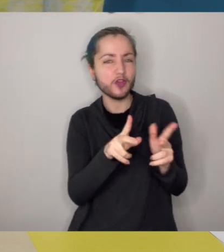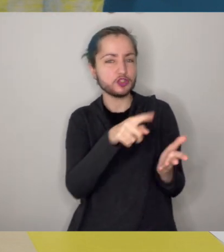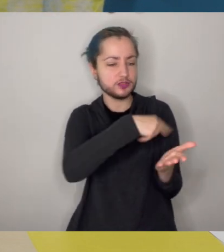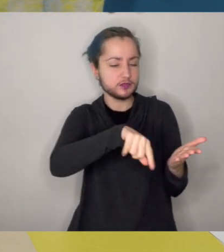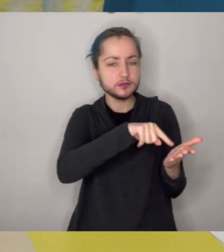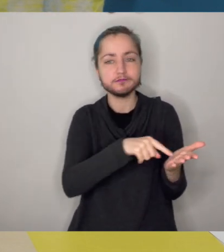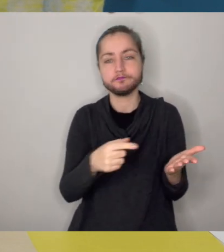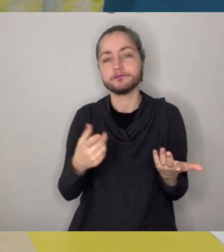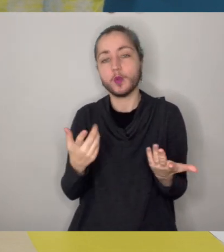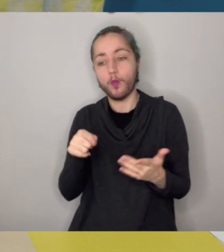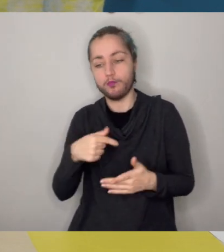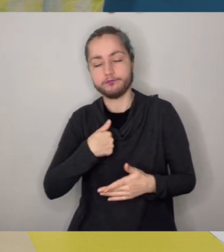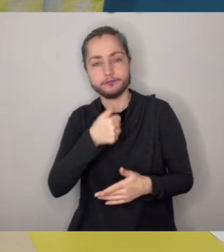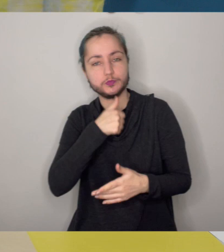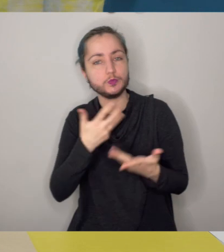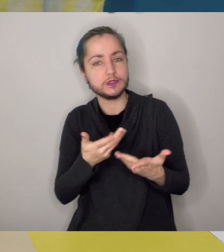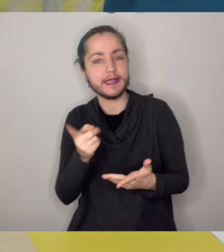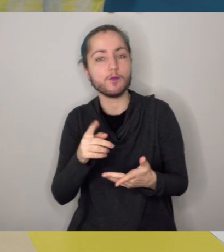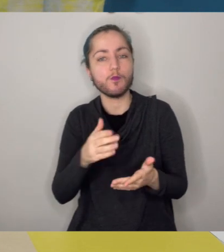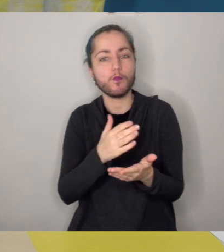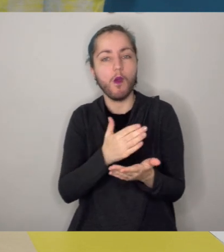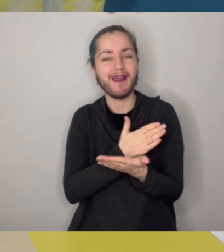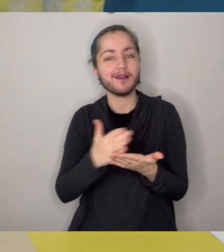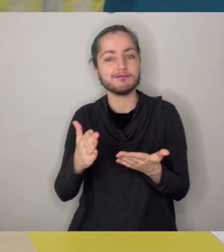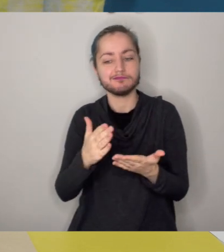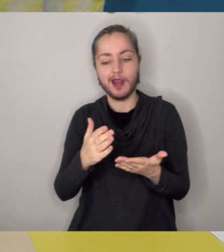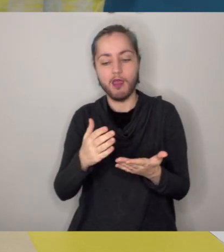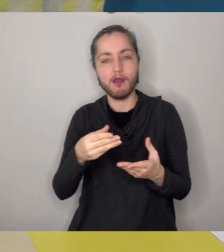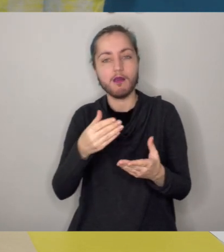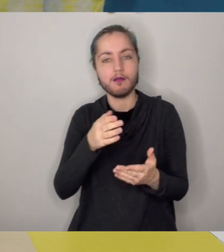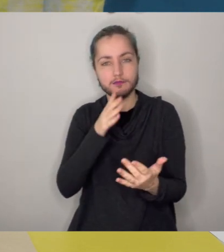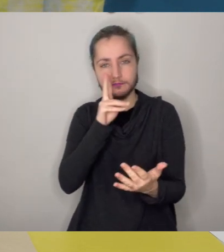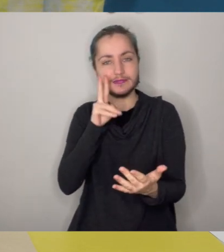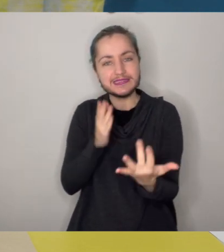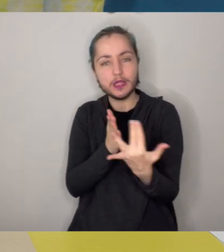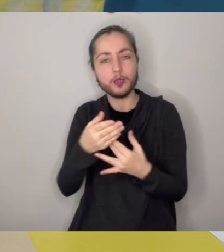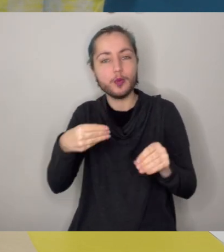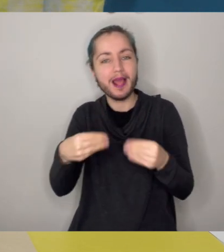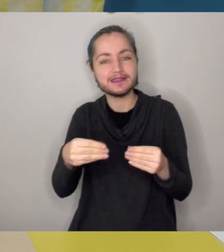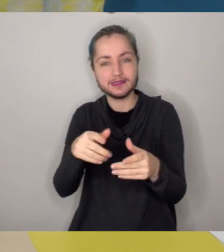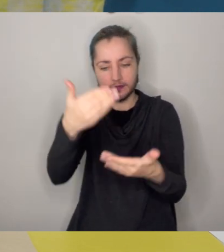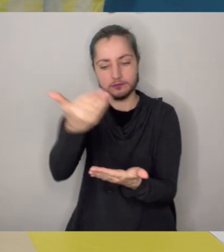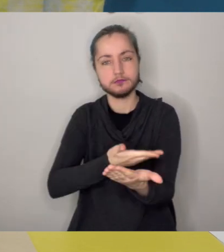couple different versions. These are kind of paper tear-off ones, or a sheet of clear plastic.